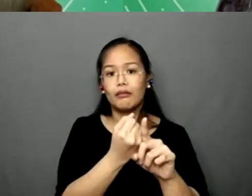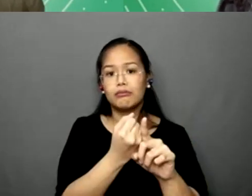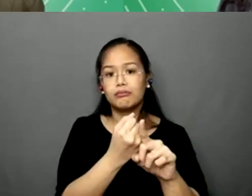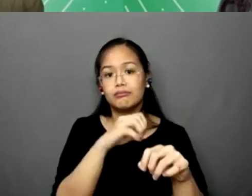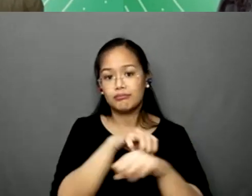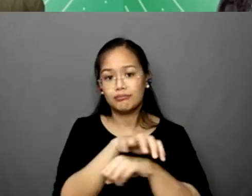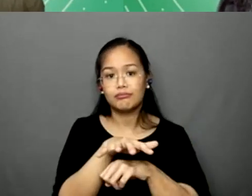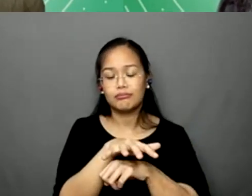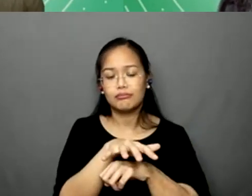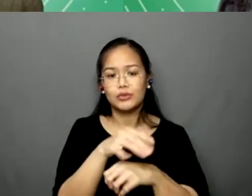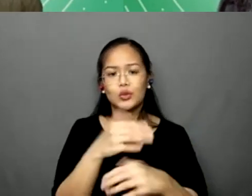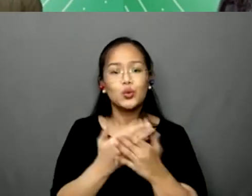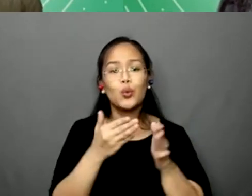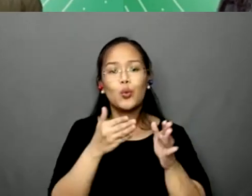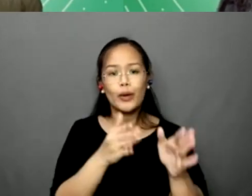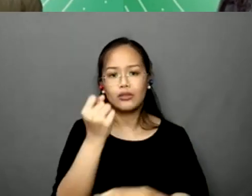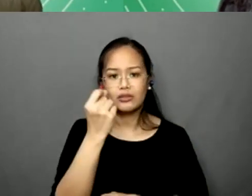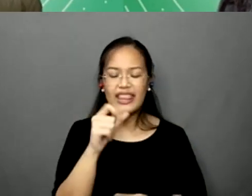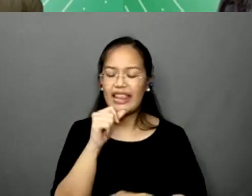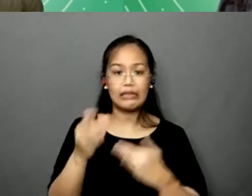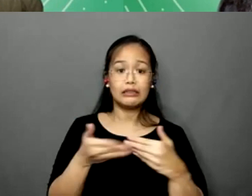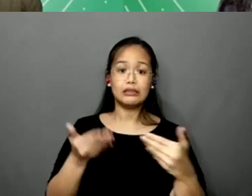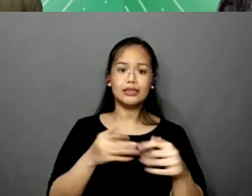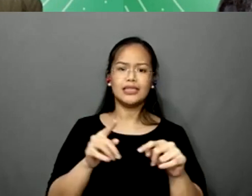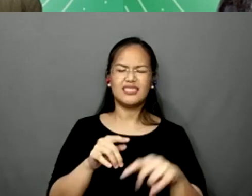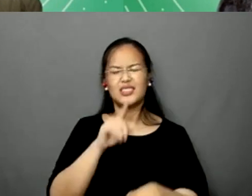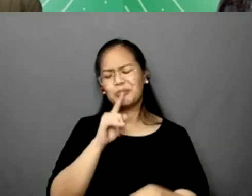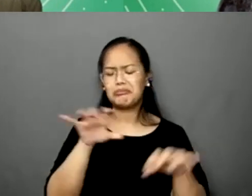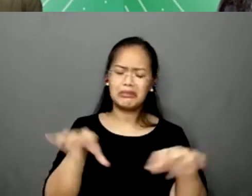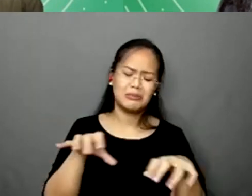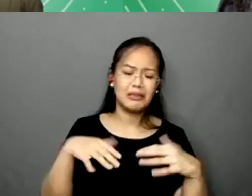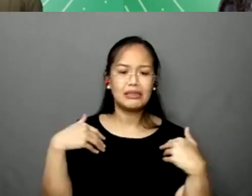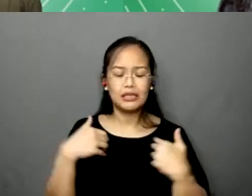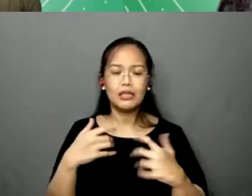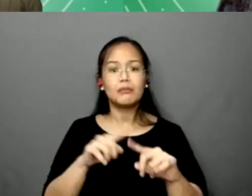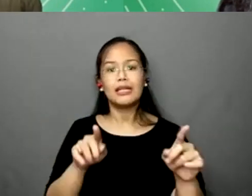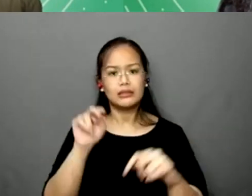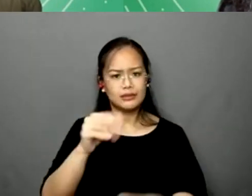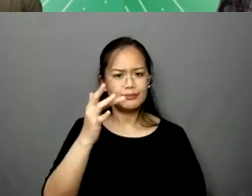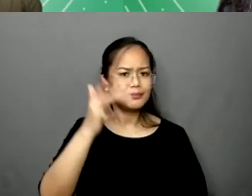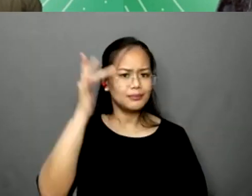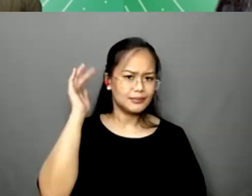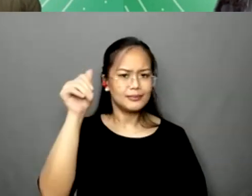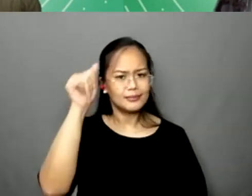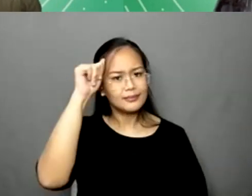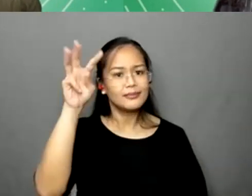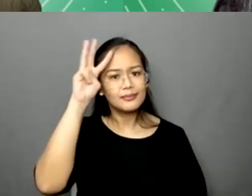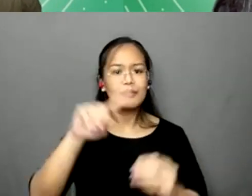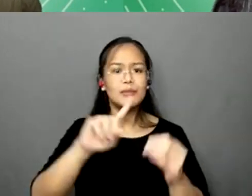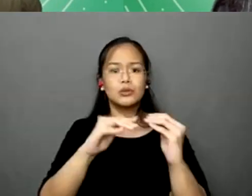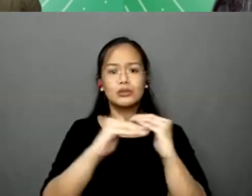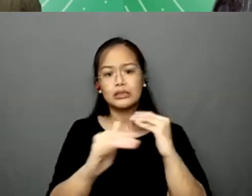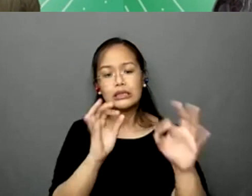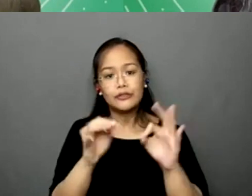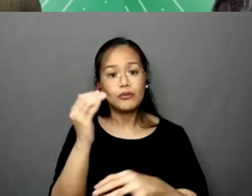It's not easy and it certainly takes more effort. But if you really want to stay conscious about sustainability, if you want to know that